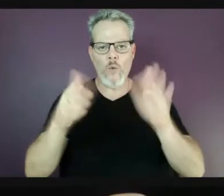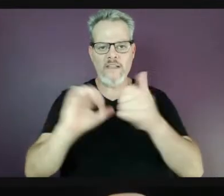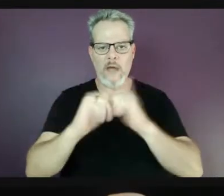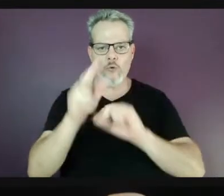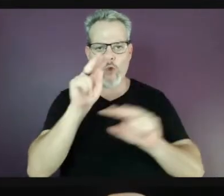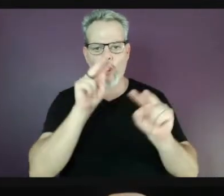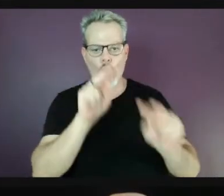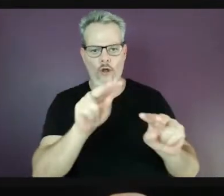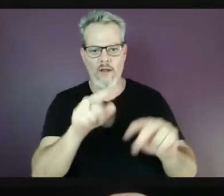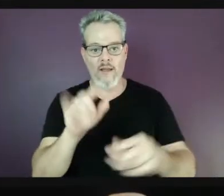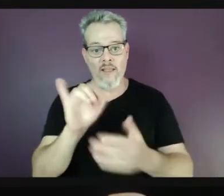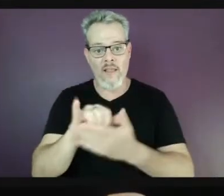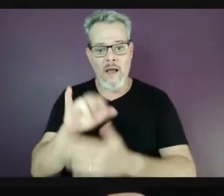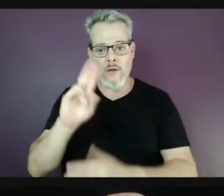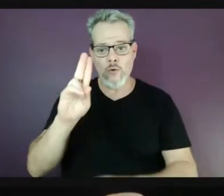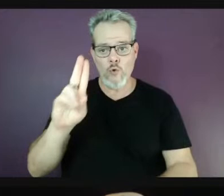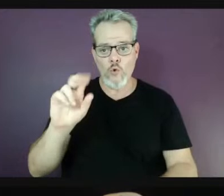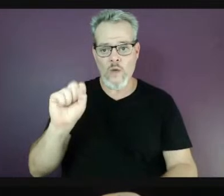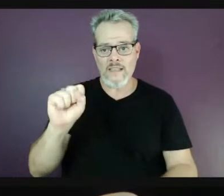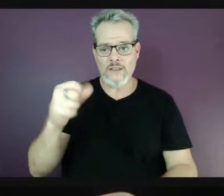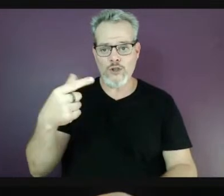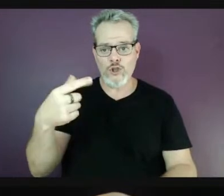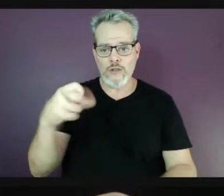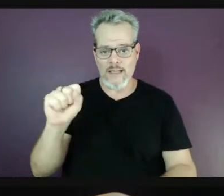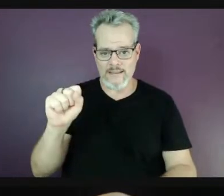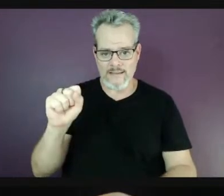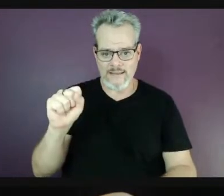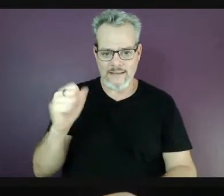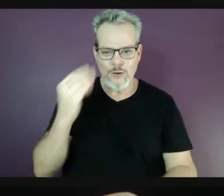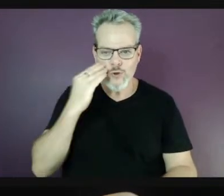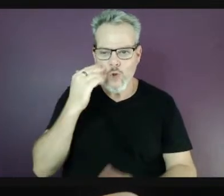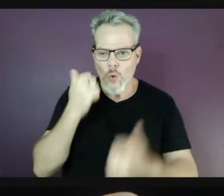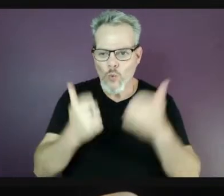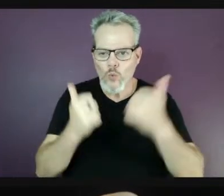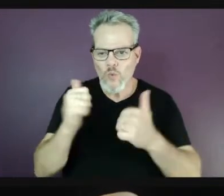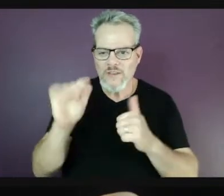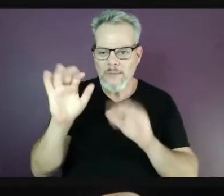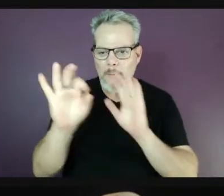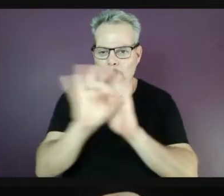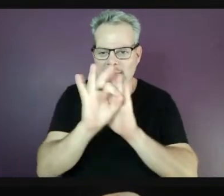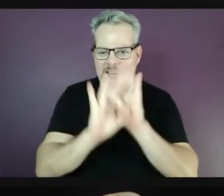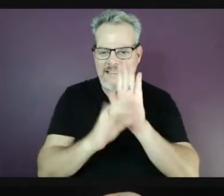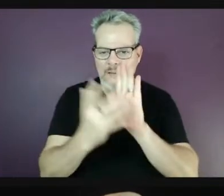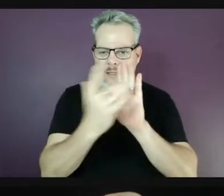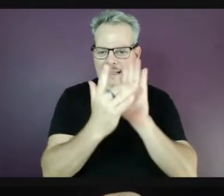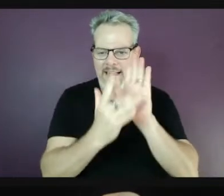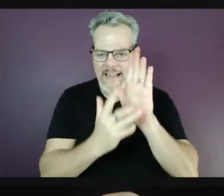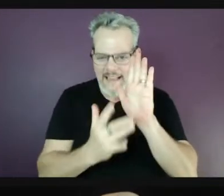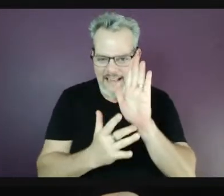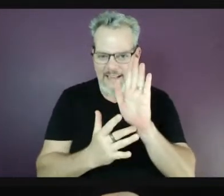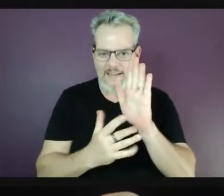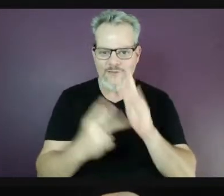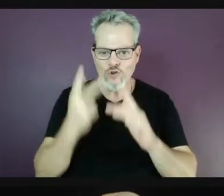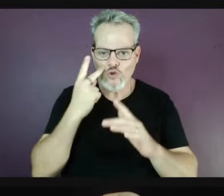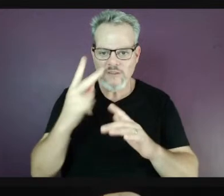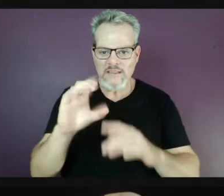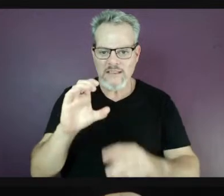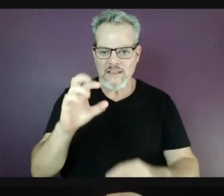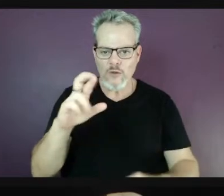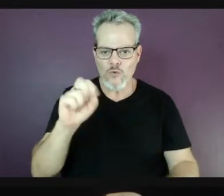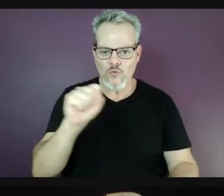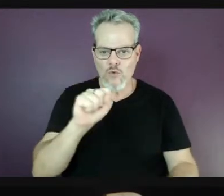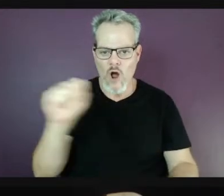main USGS page and you know which buttons to click in the right order, you can actually get cross sections. So I've just drawn